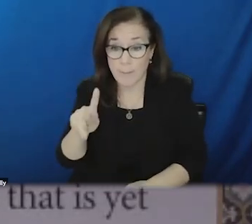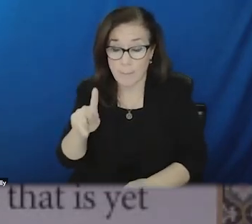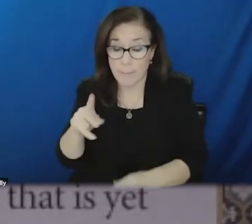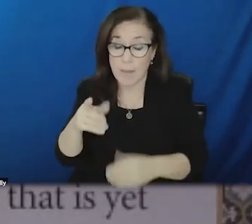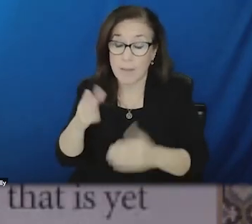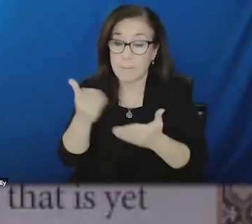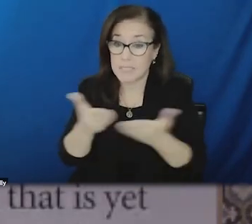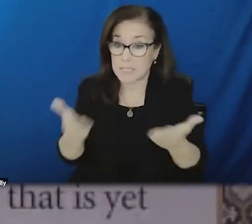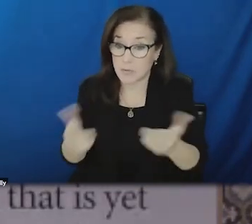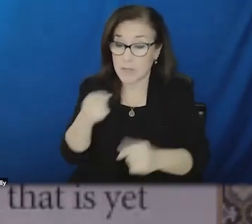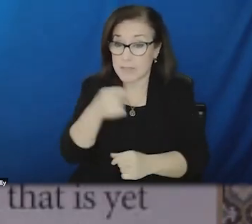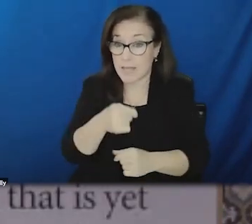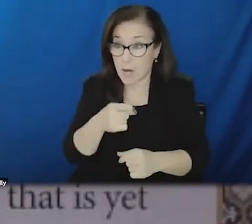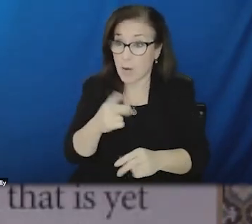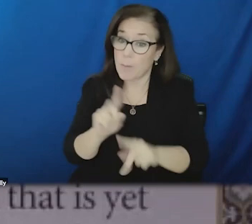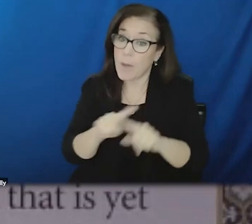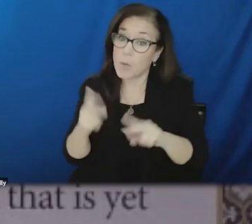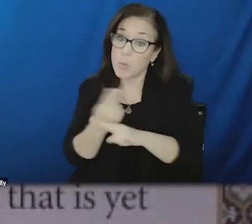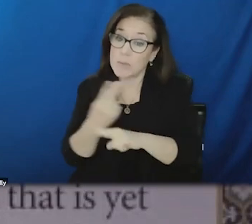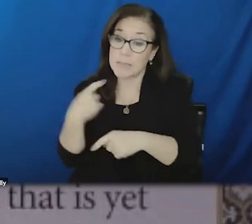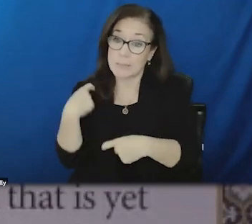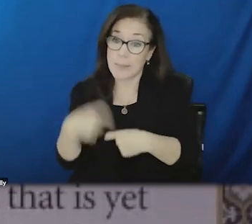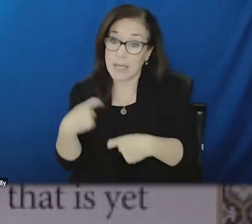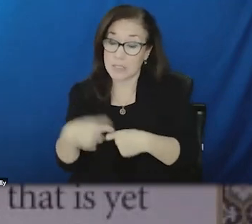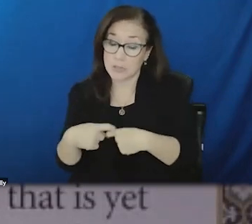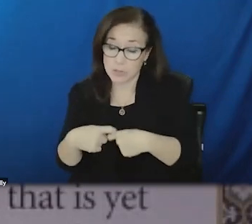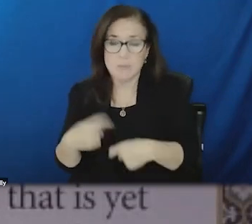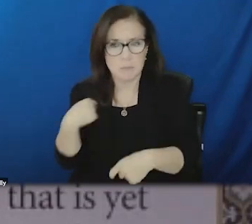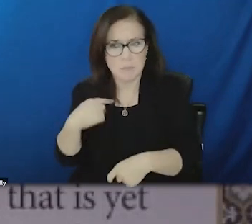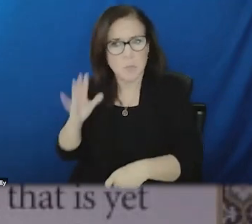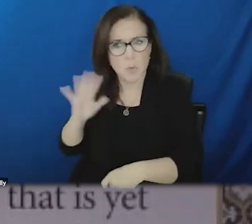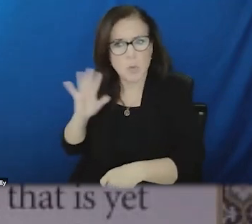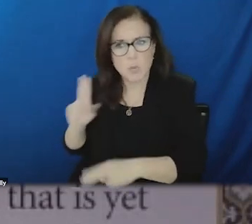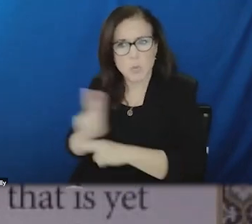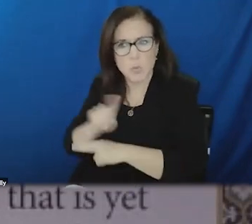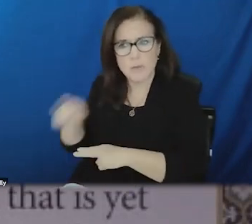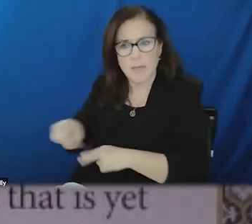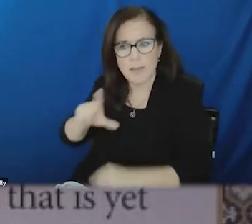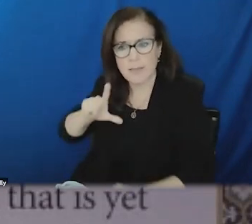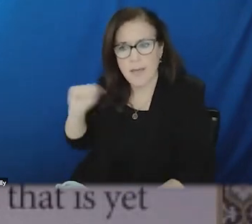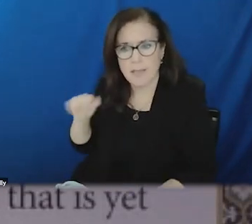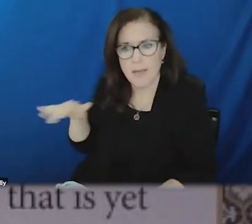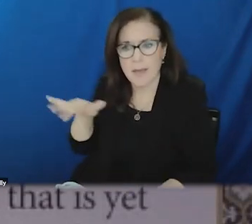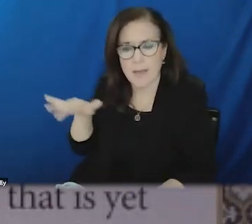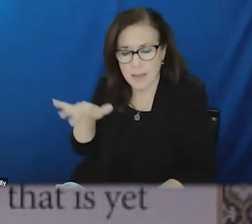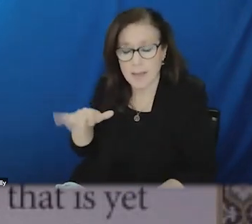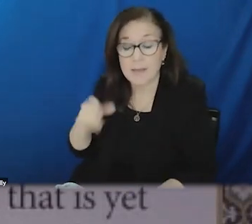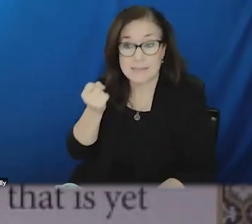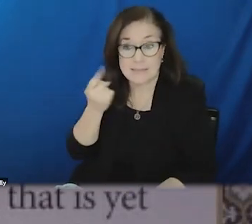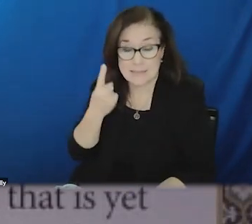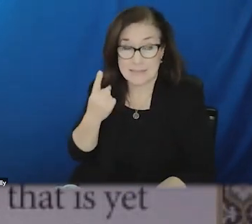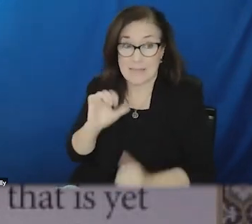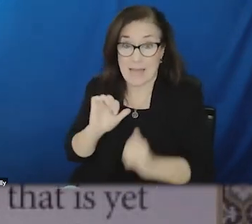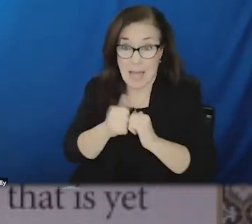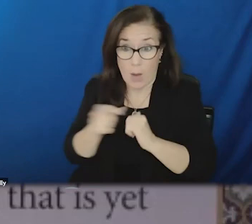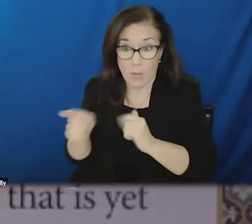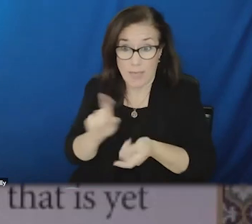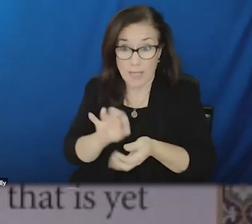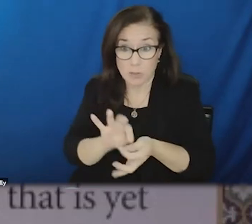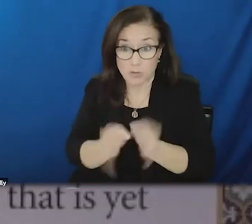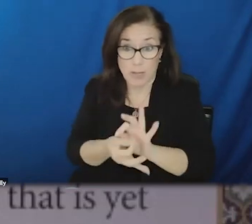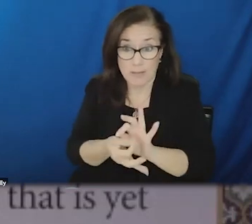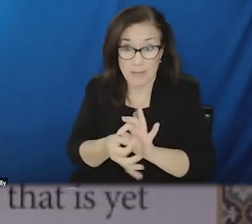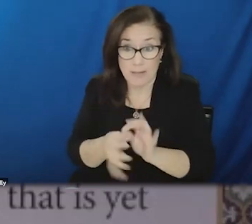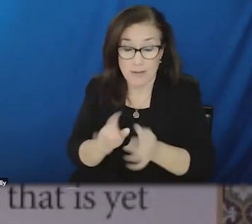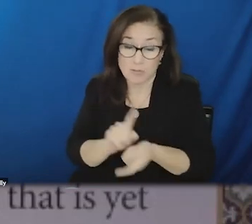had some, I would say, some major issues with the way that they translated. I wondered if you have